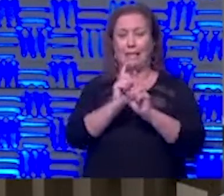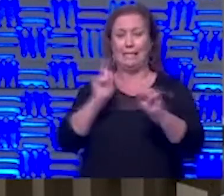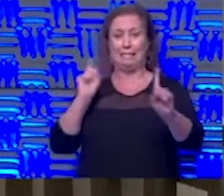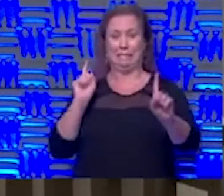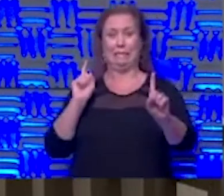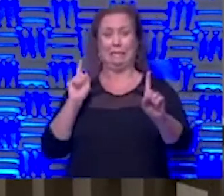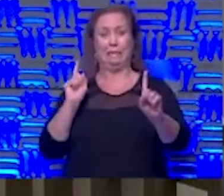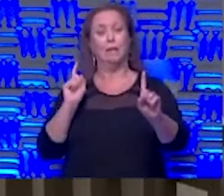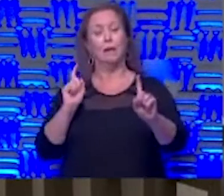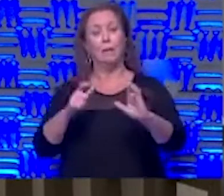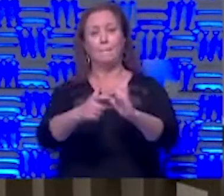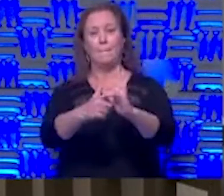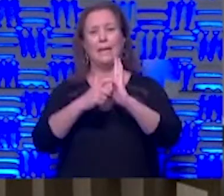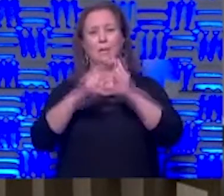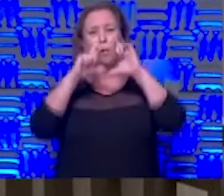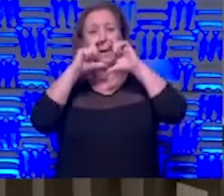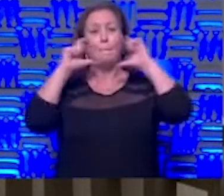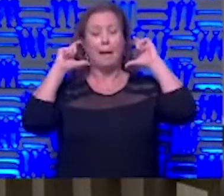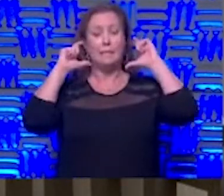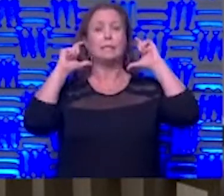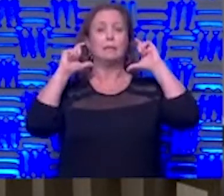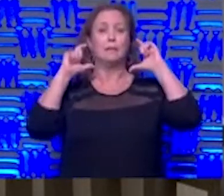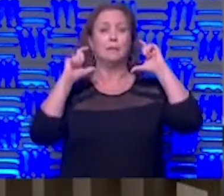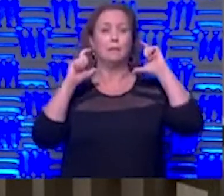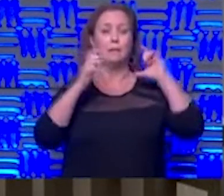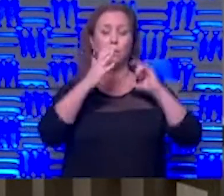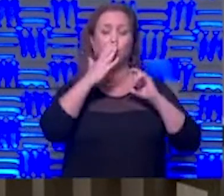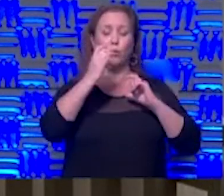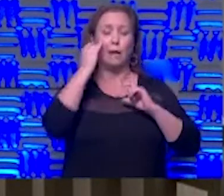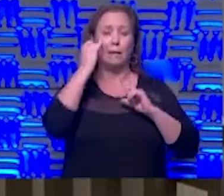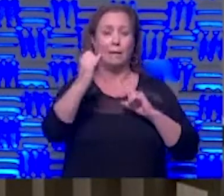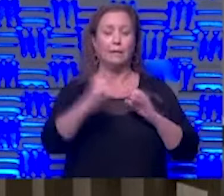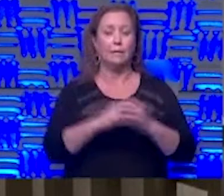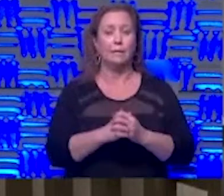think mandatory masking is probably a very good idea.